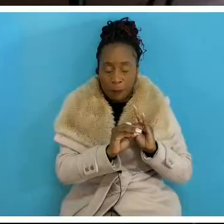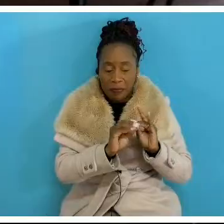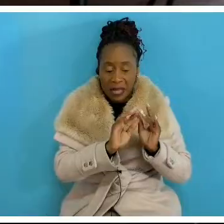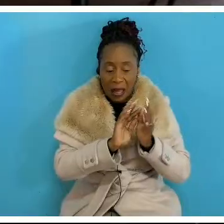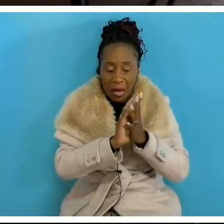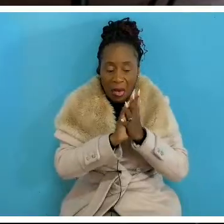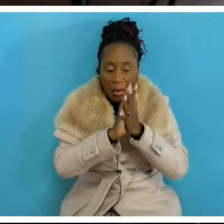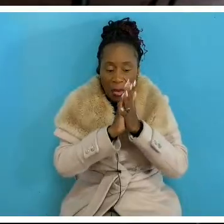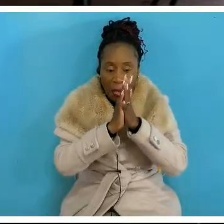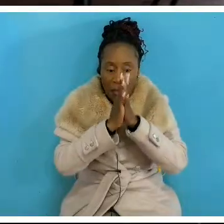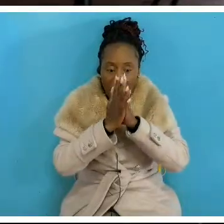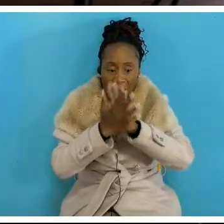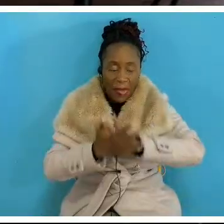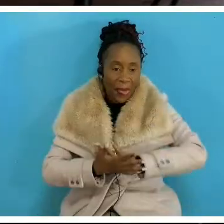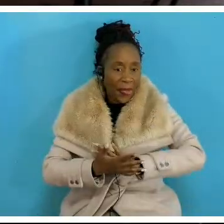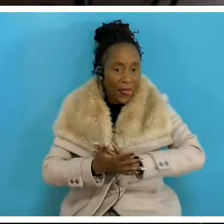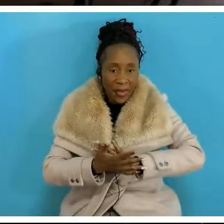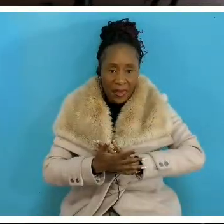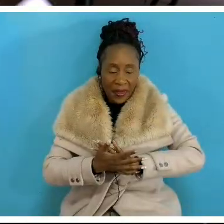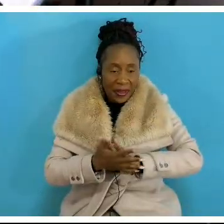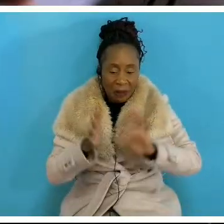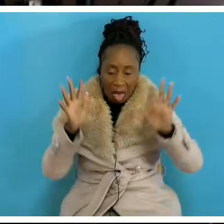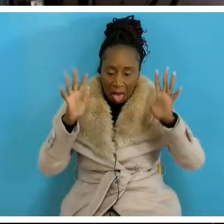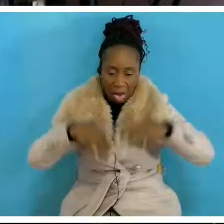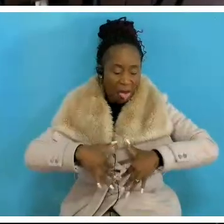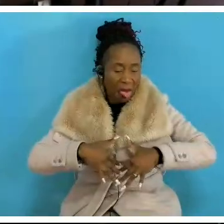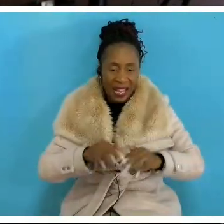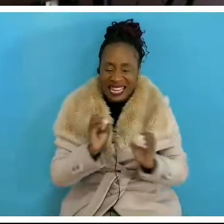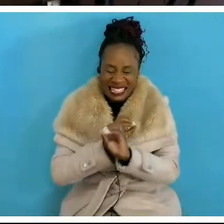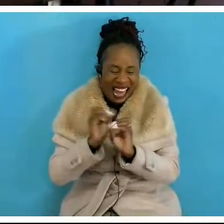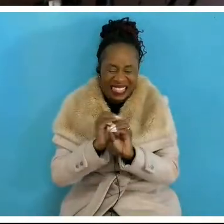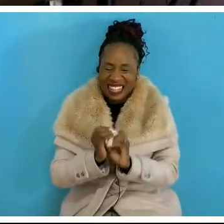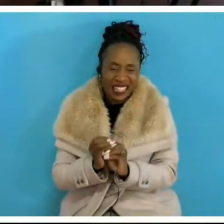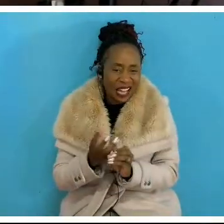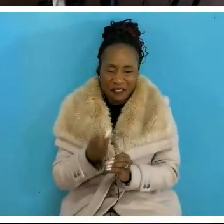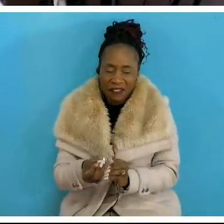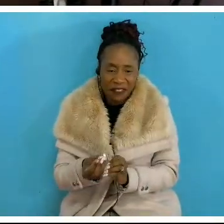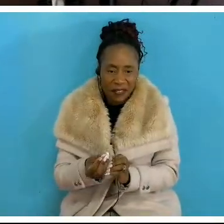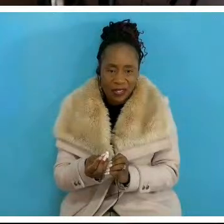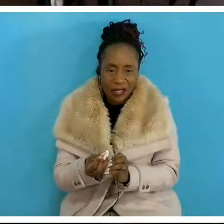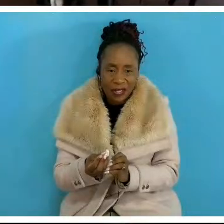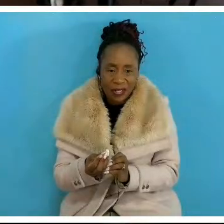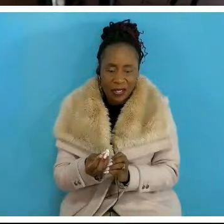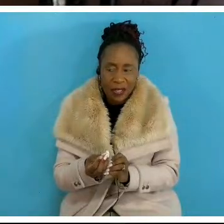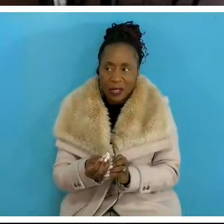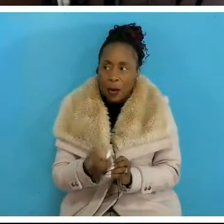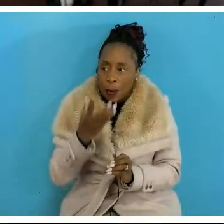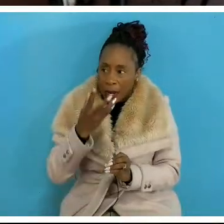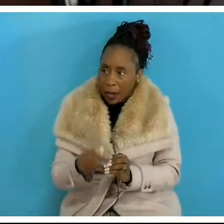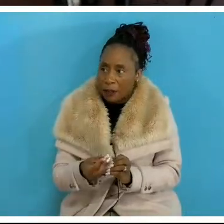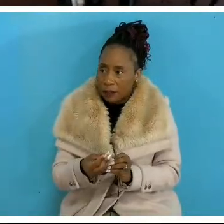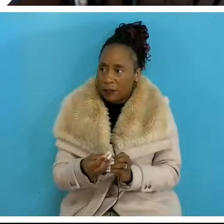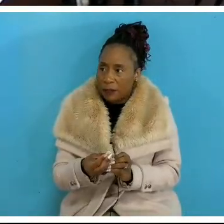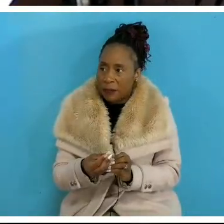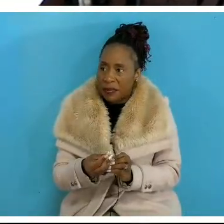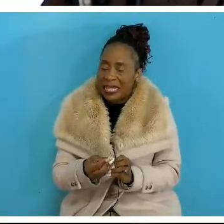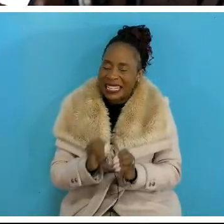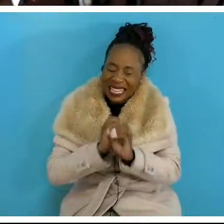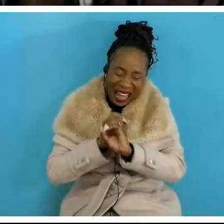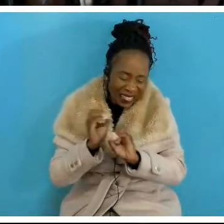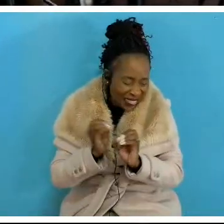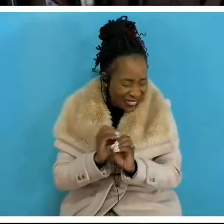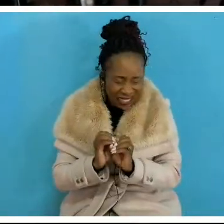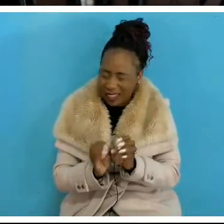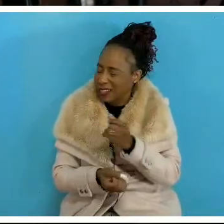demolished. There's nothing left. We have a swimming pool that we didn't swim in for 10 years. There's absolutely